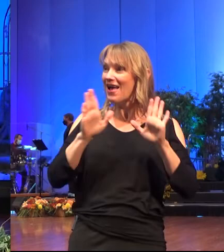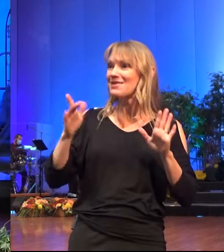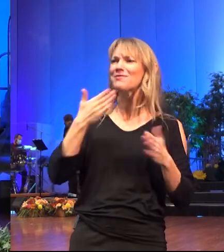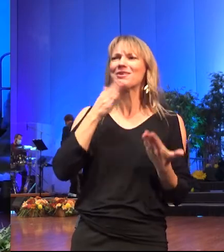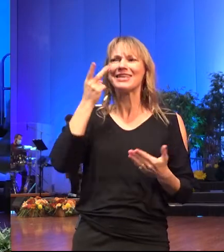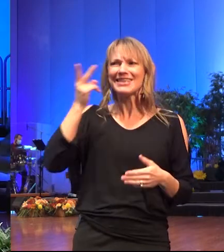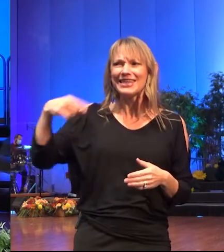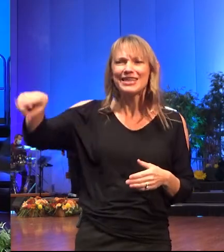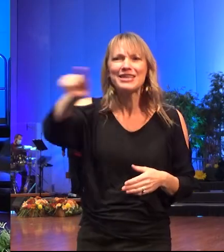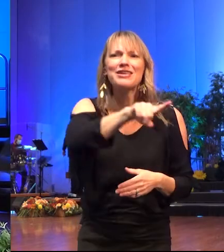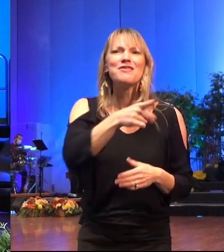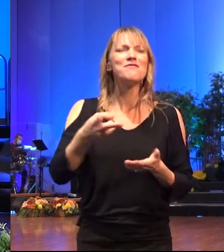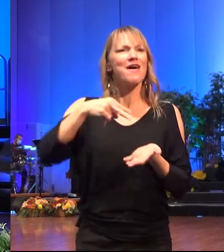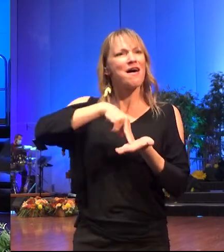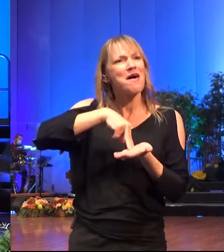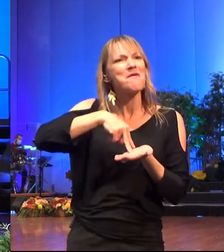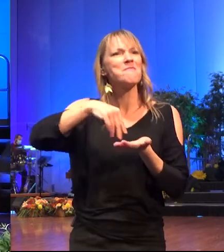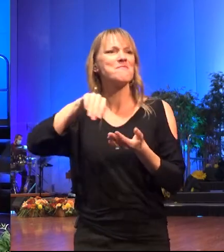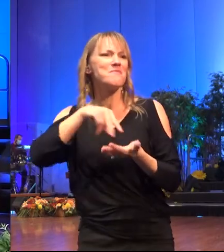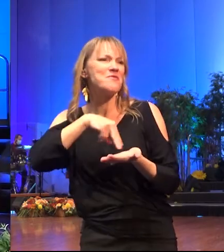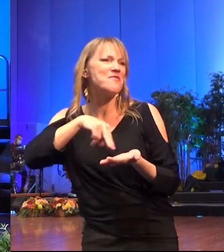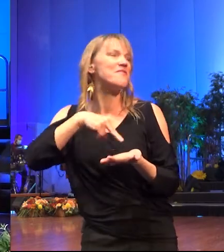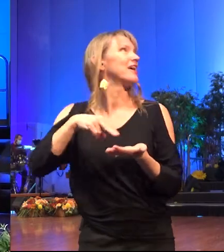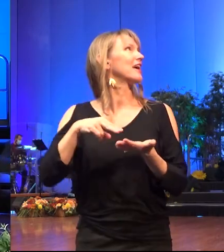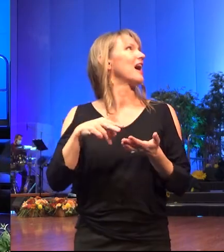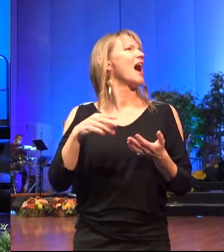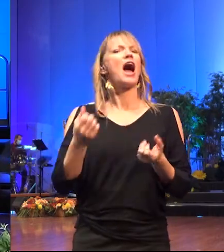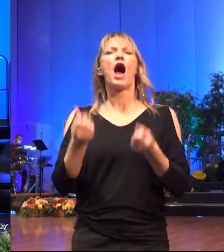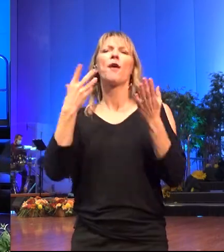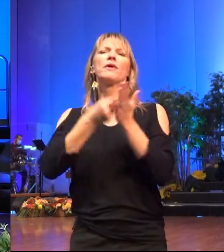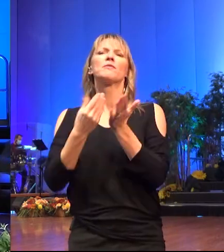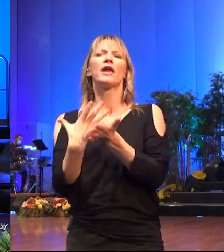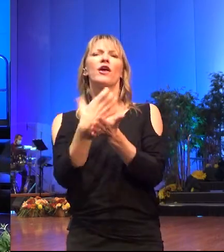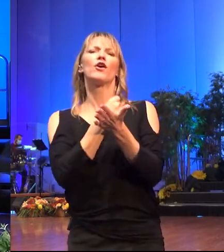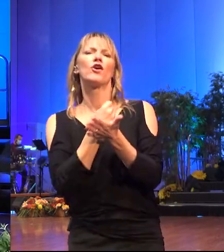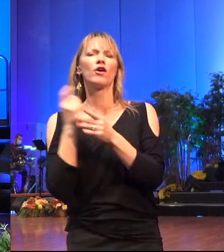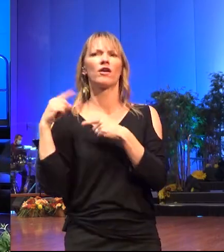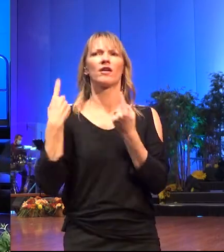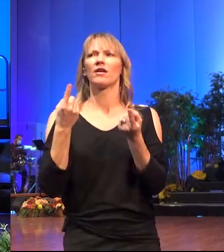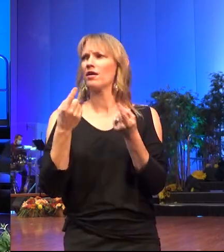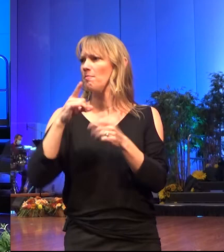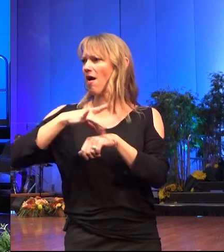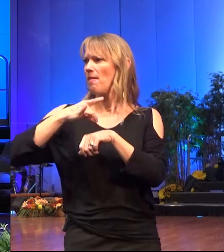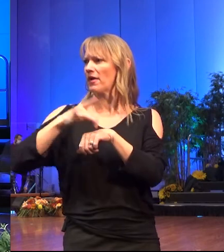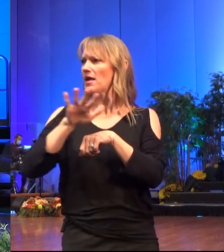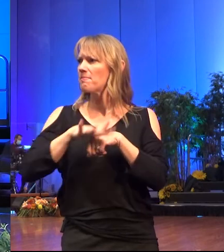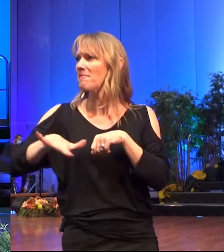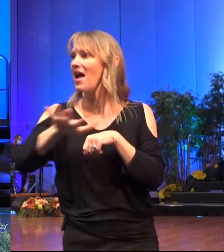to you. Good to see you up and moving. Hey, Tom, how much money have we raised at the Pumpkin Patch so far?